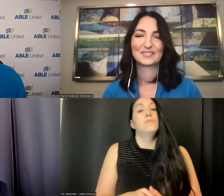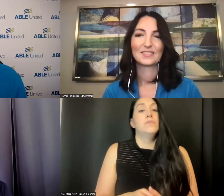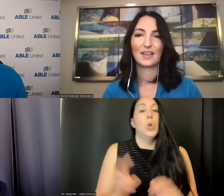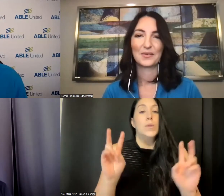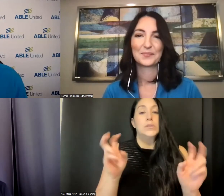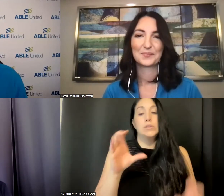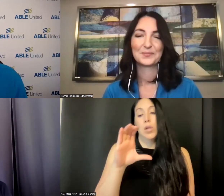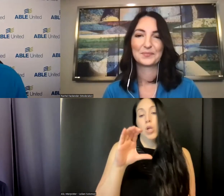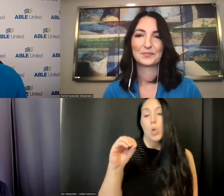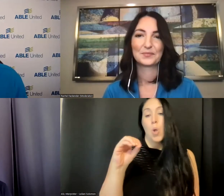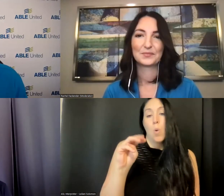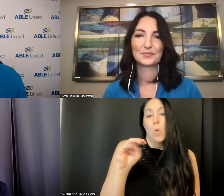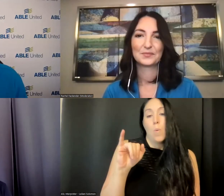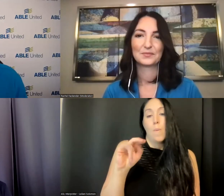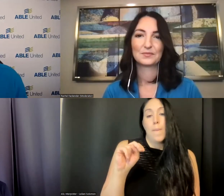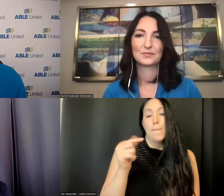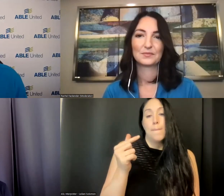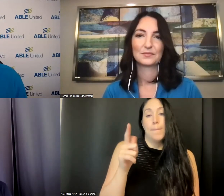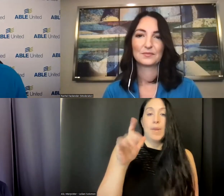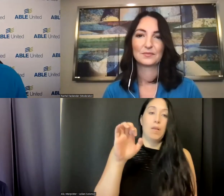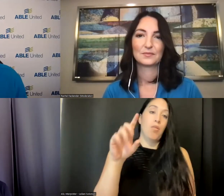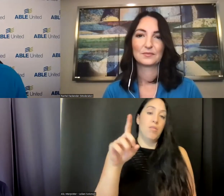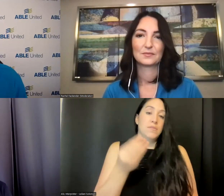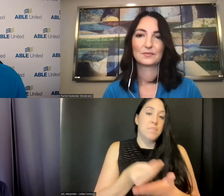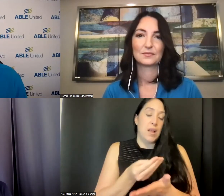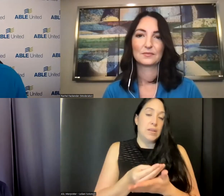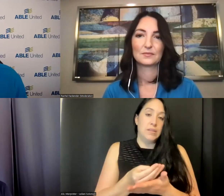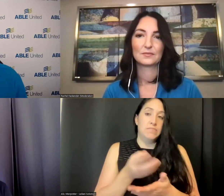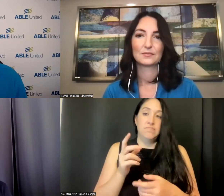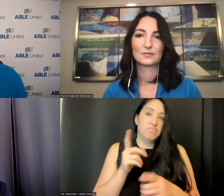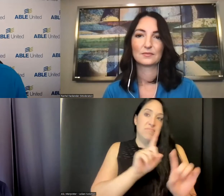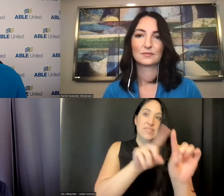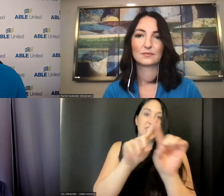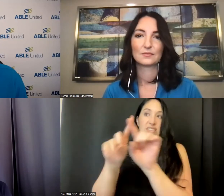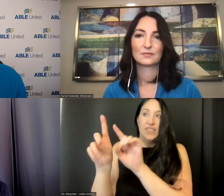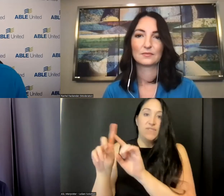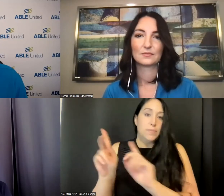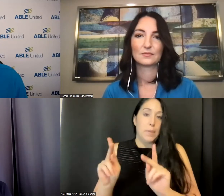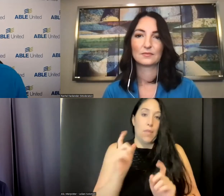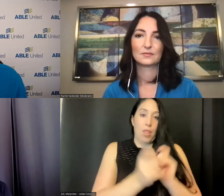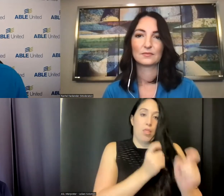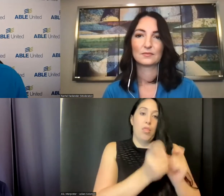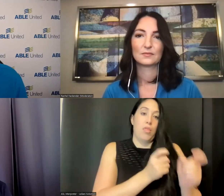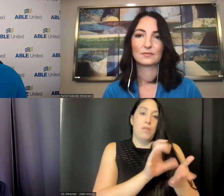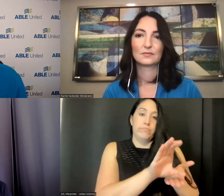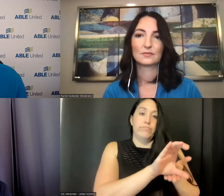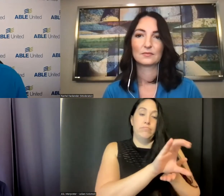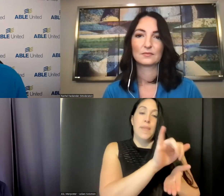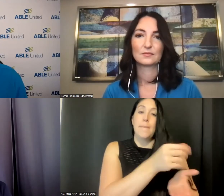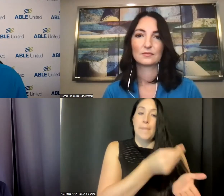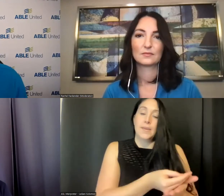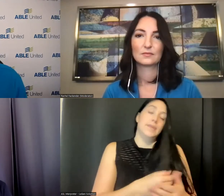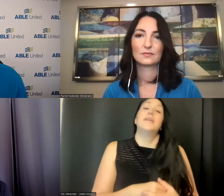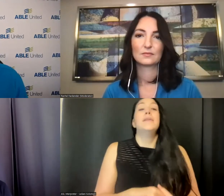sometimes. But yeah, it could be the beneficiary. Maybe they're working and putting their money into the ABLE account. In that situation, it is important